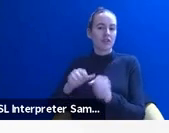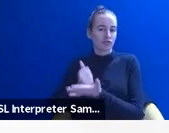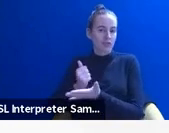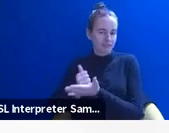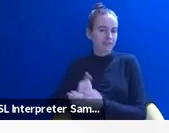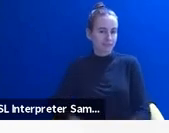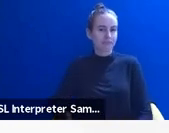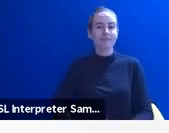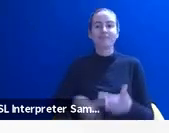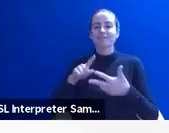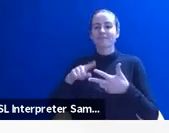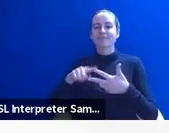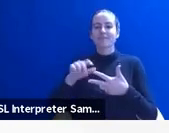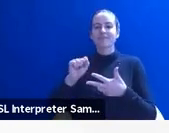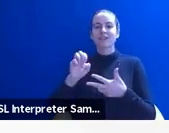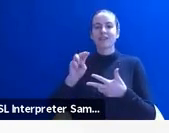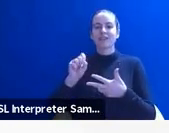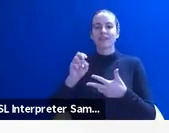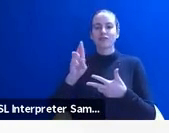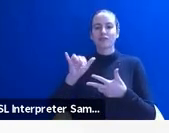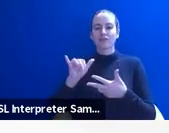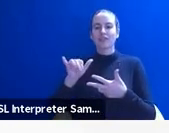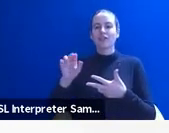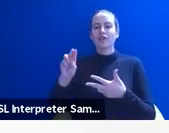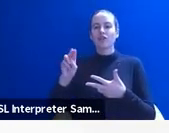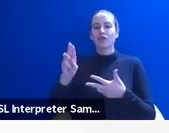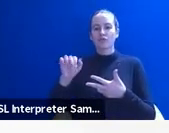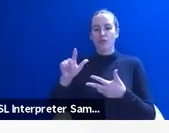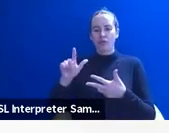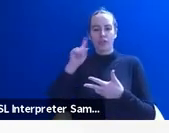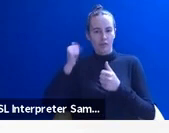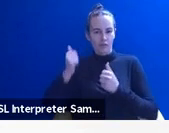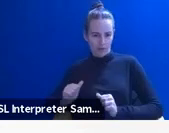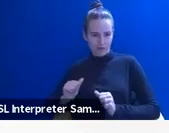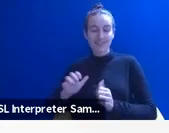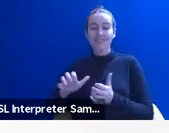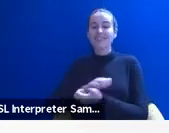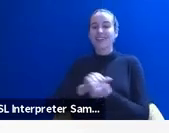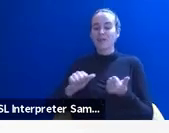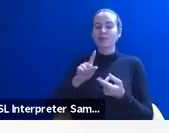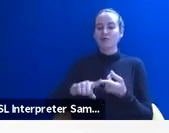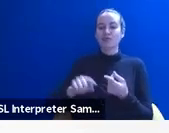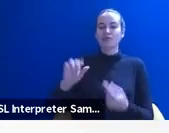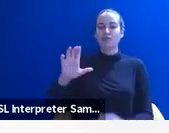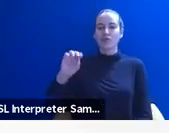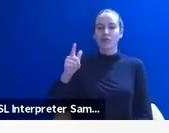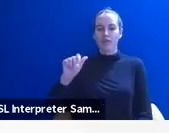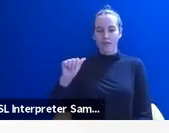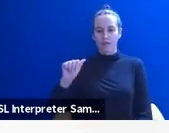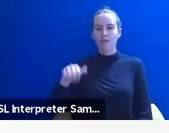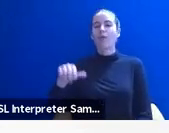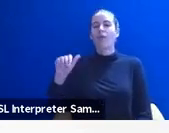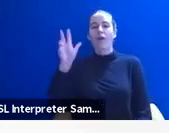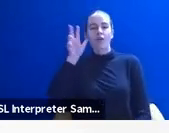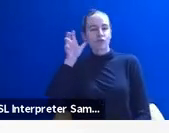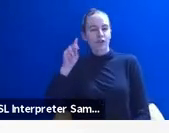Next is sensorineural hearing loss, which is a hearing loss caused by damage to the cochlea and or the auditory nerve. This